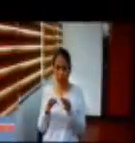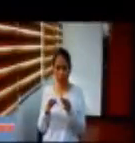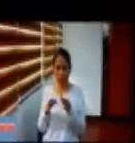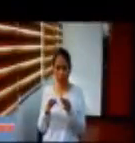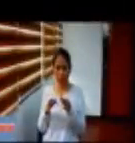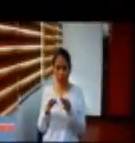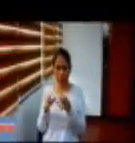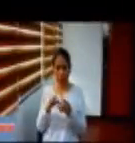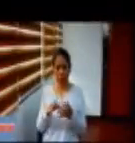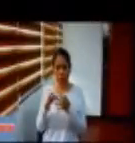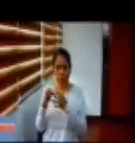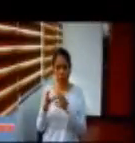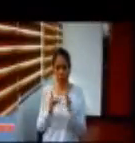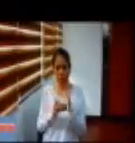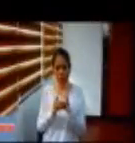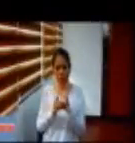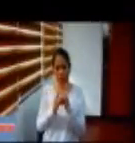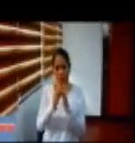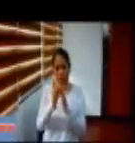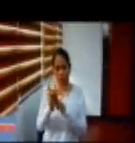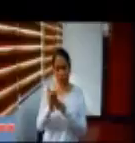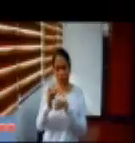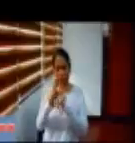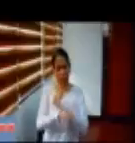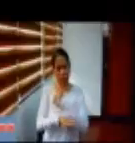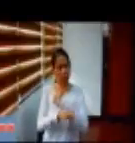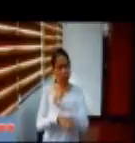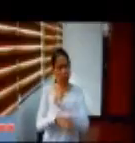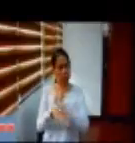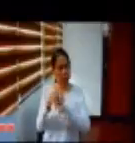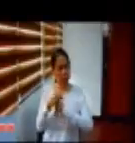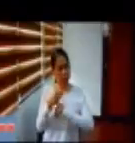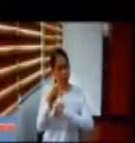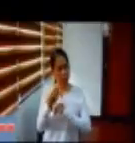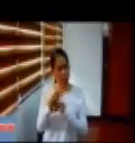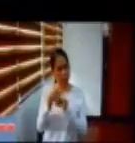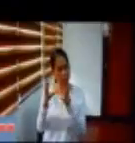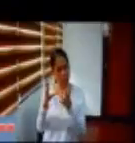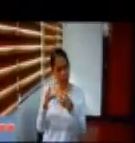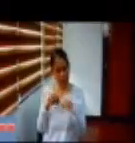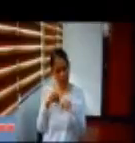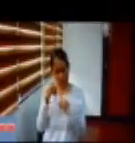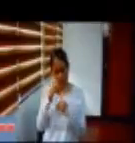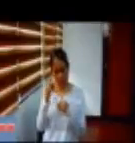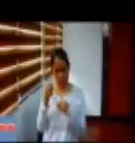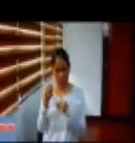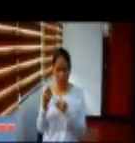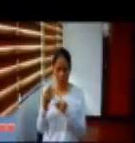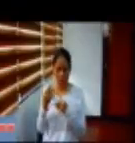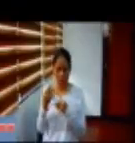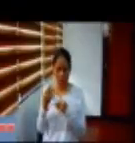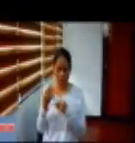especially the developed countries, who, by the way, Your Honors, I would submit, because you had a question earlier,